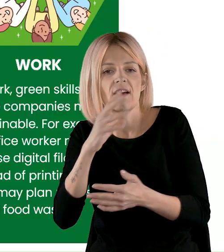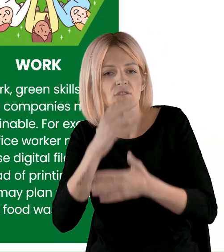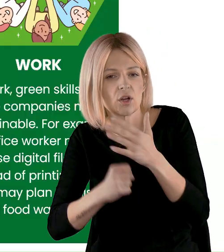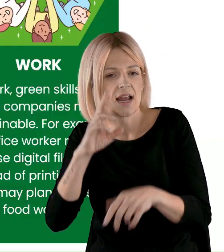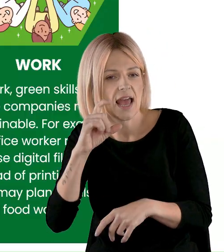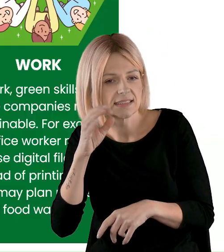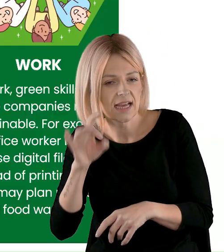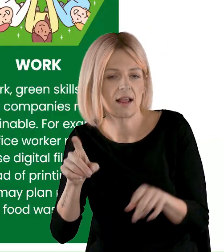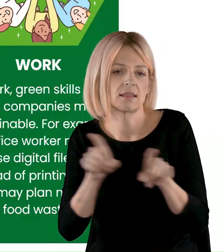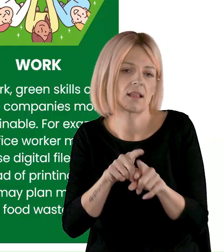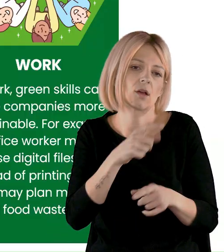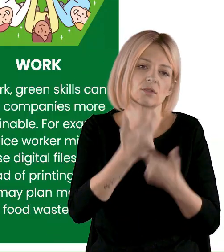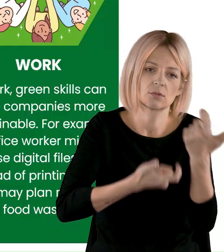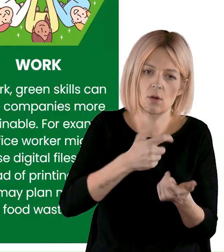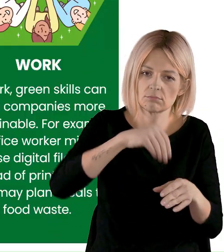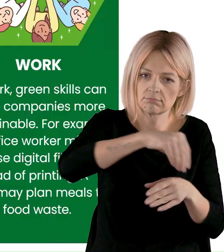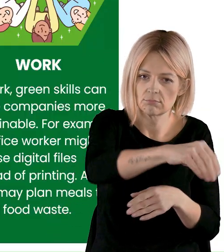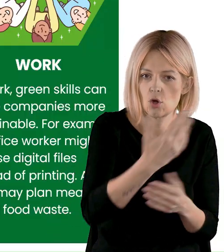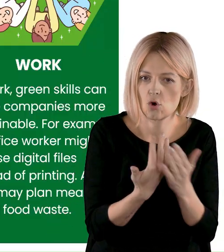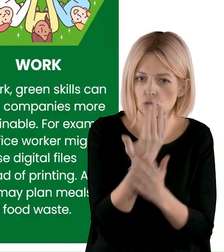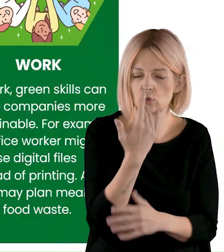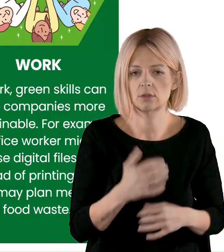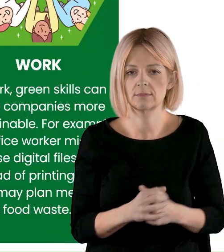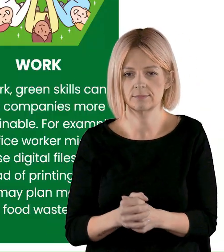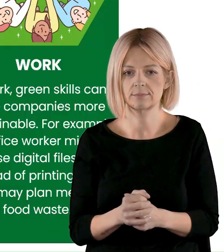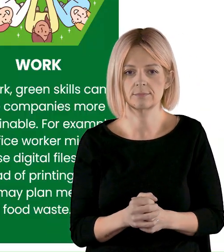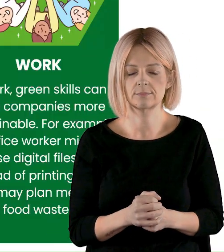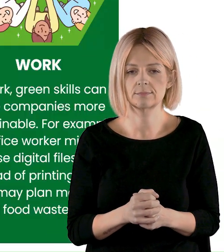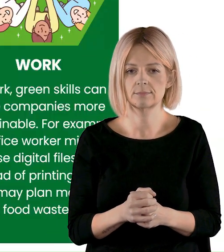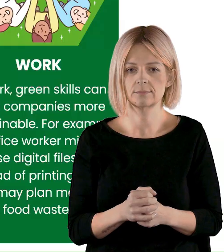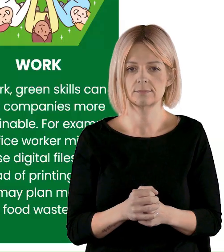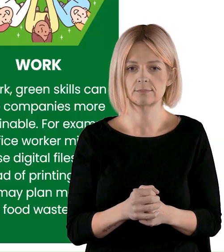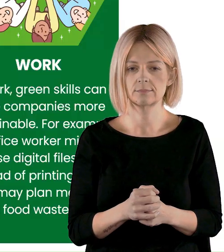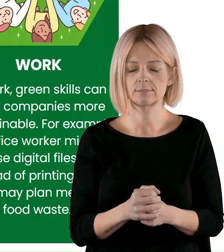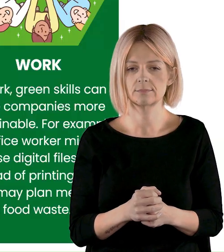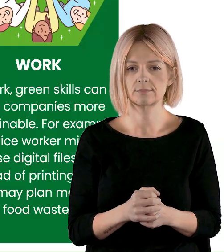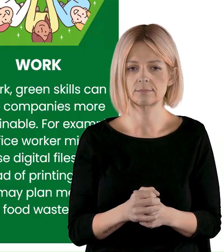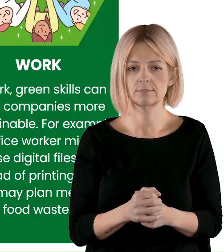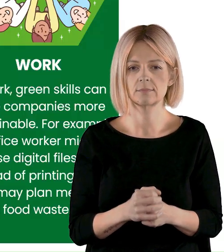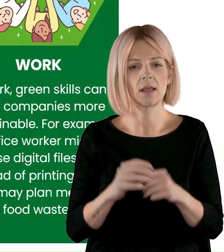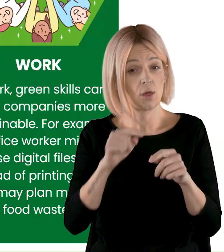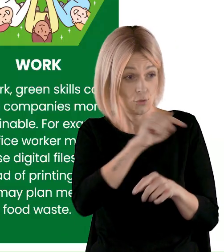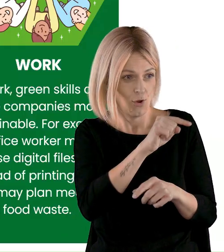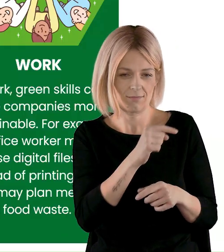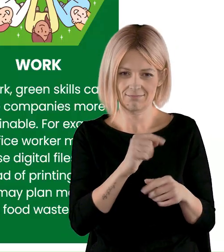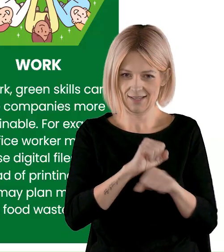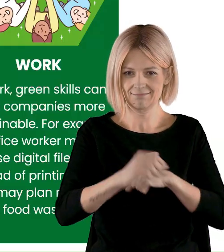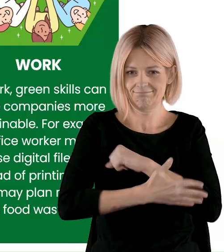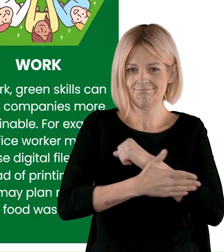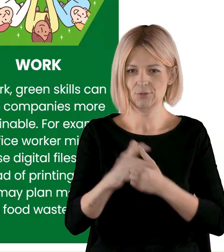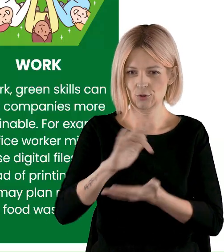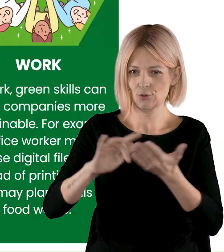grow plants in your home that will affect positively the environment. And these things are green